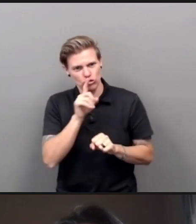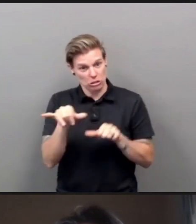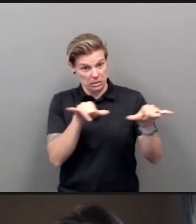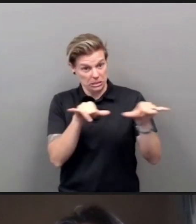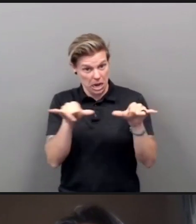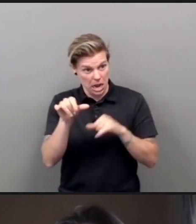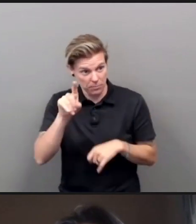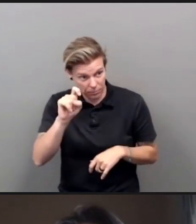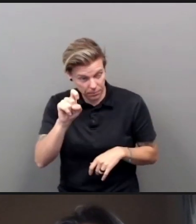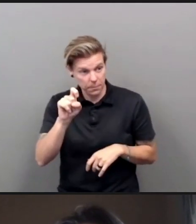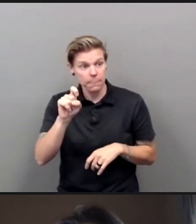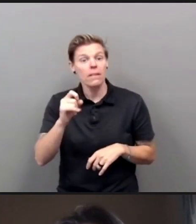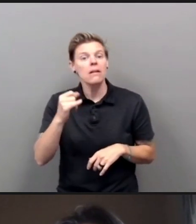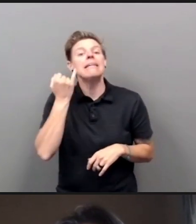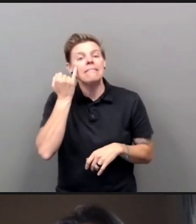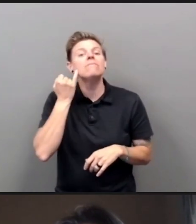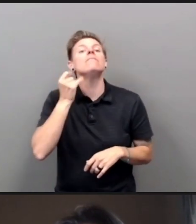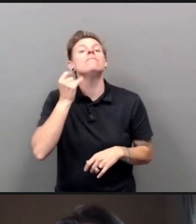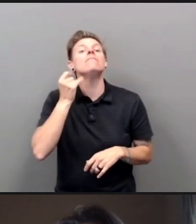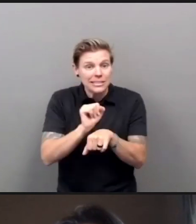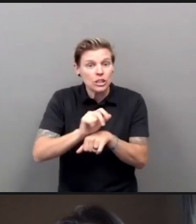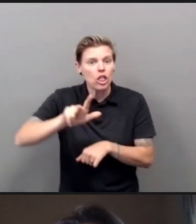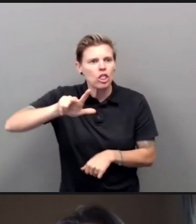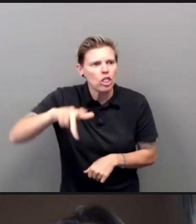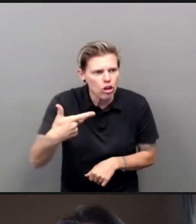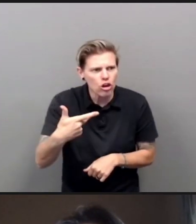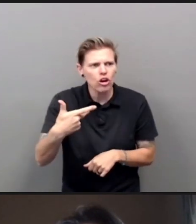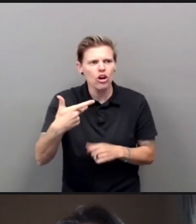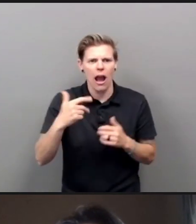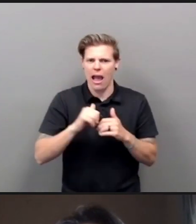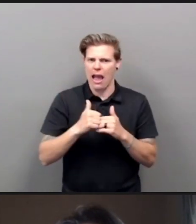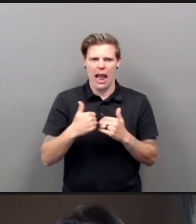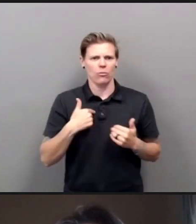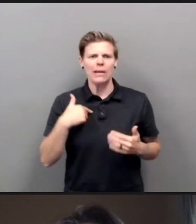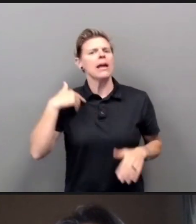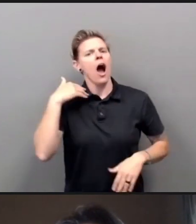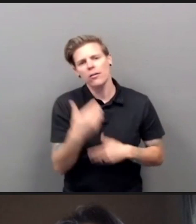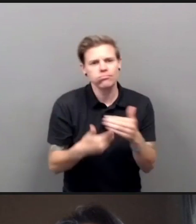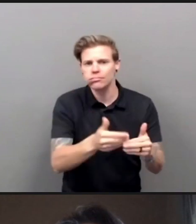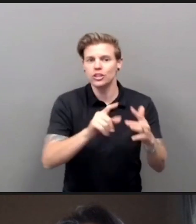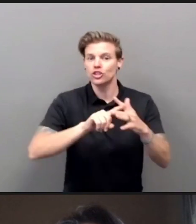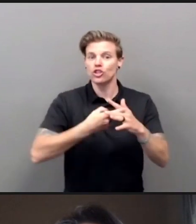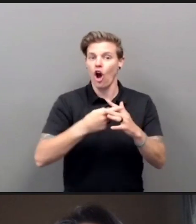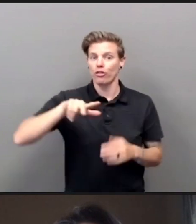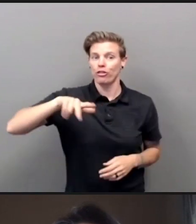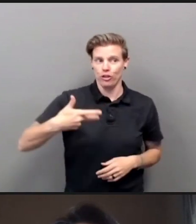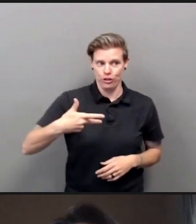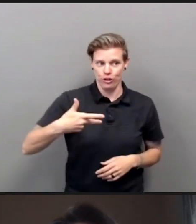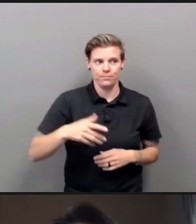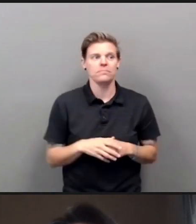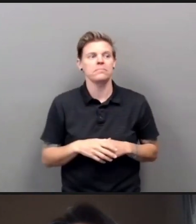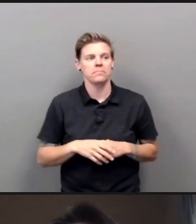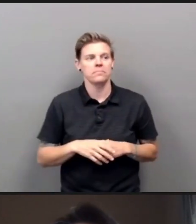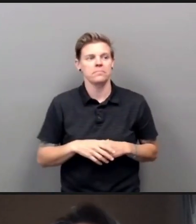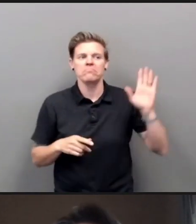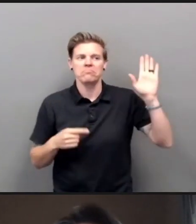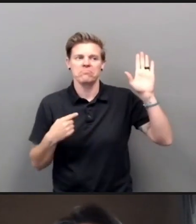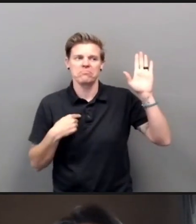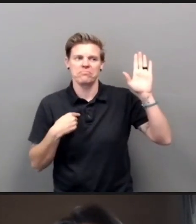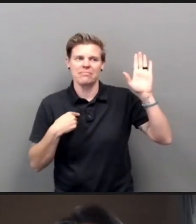going to just give a very brief answer. Unfortunately, I use those terms interchangeably, and I shouldn't. A third